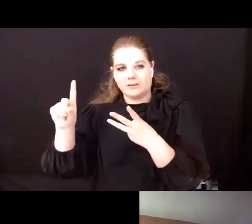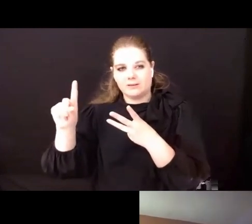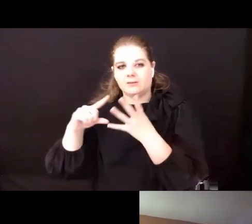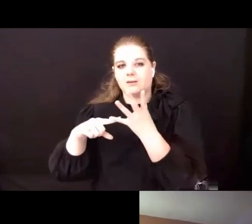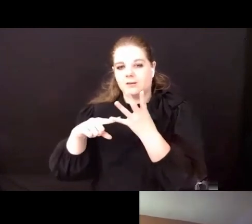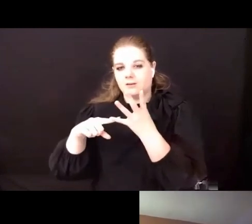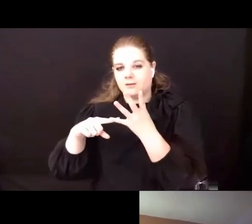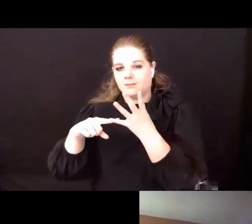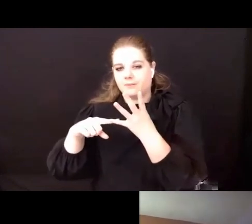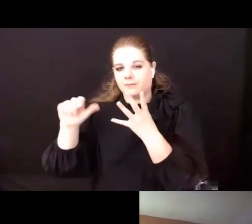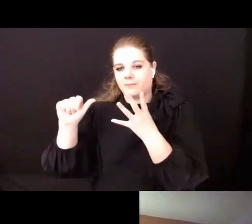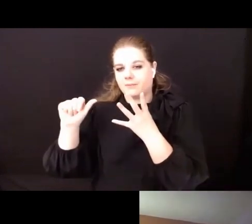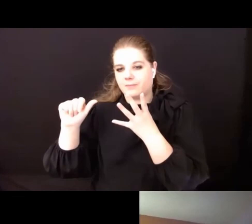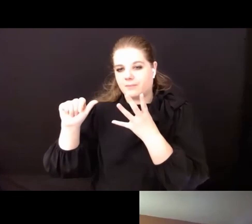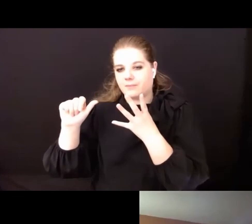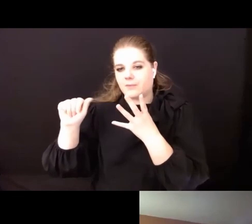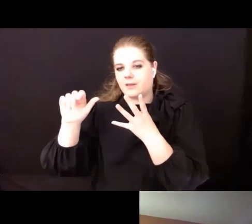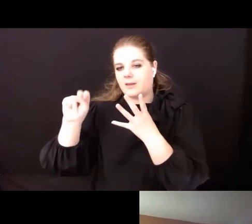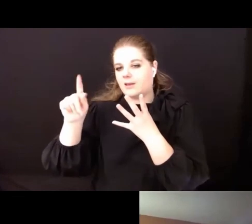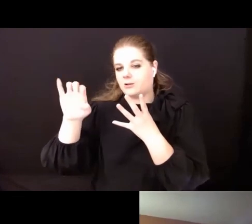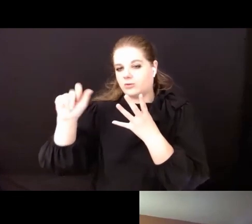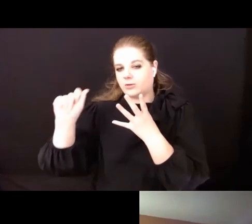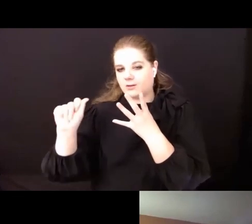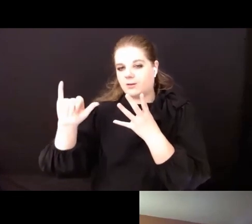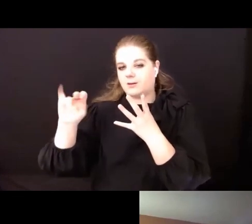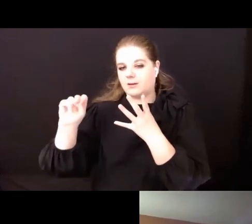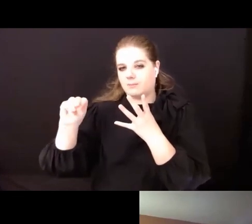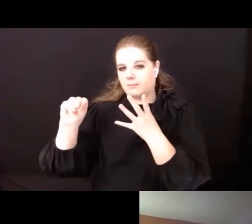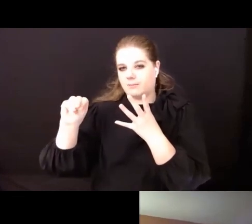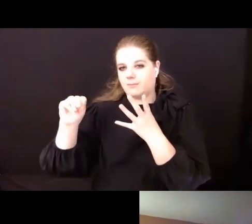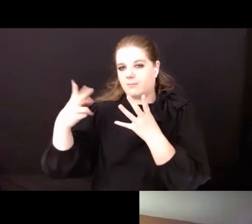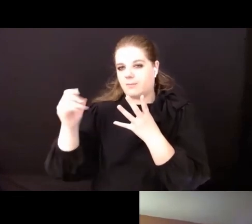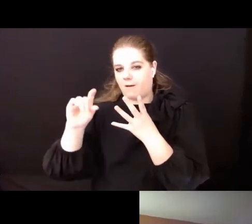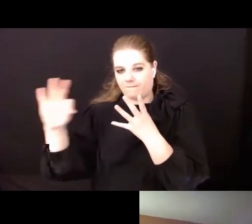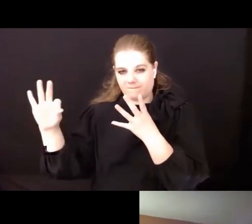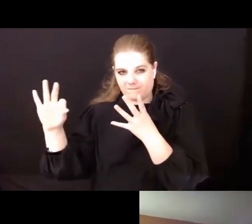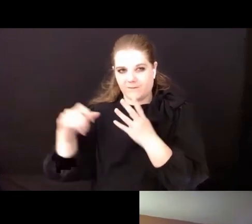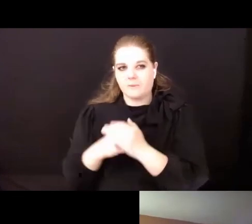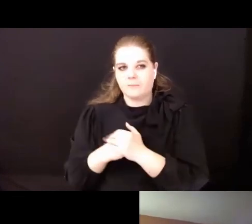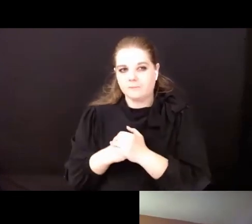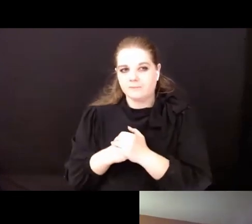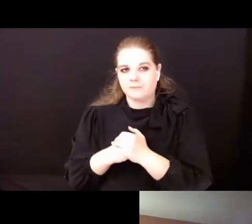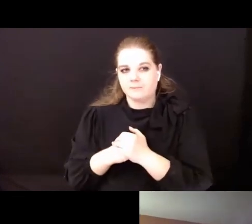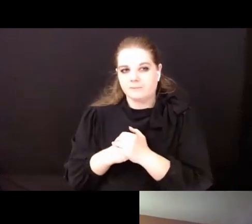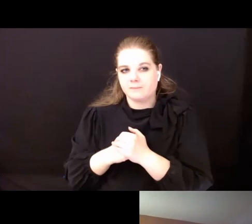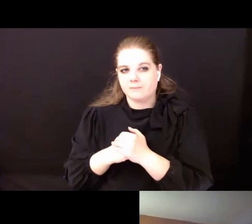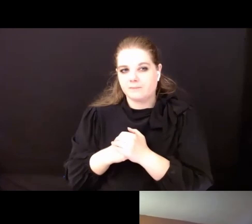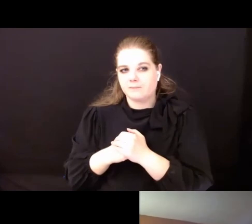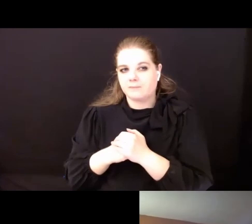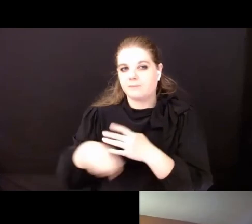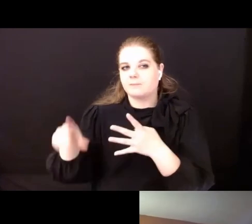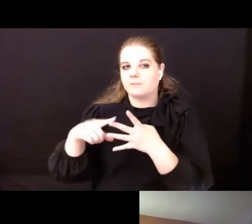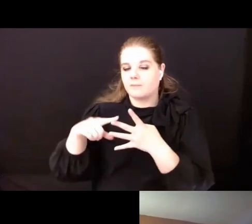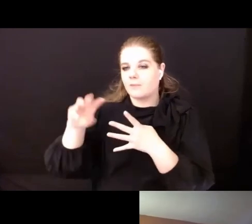It will be fantastic. It is going to be absolutely fantastic.